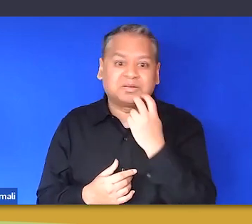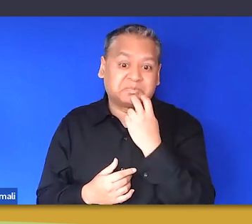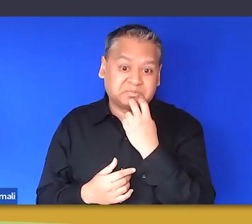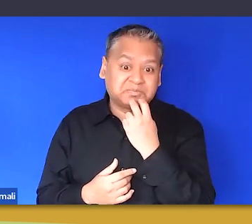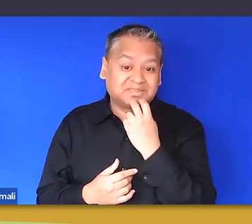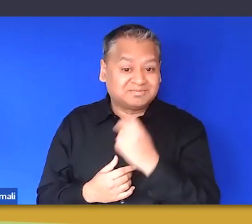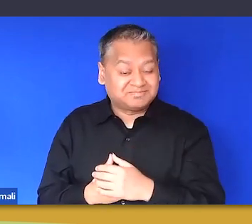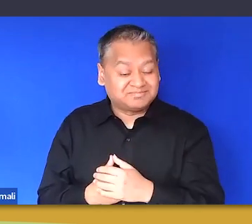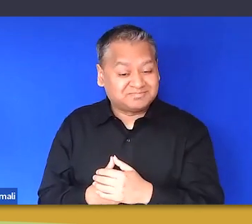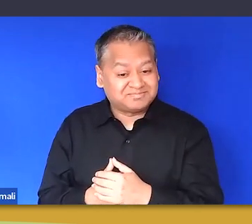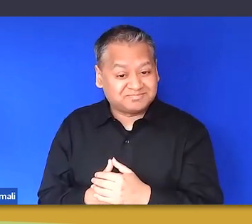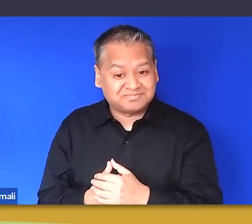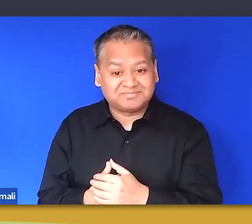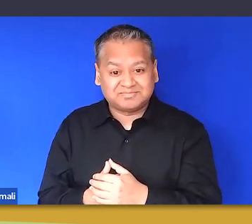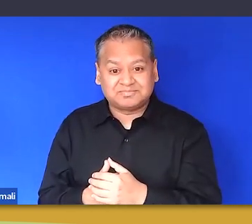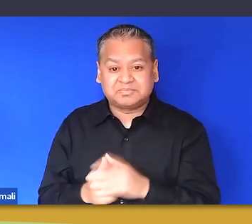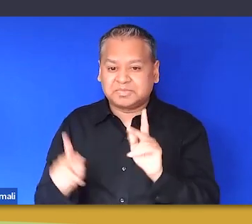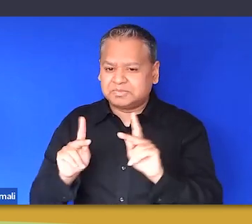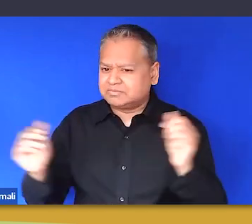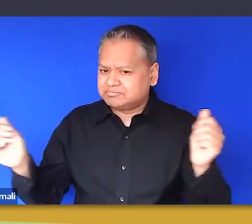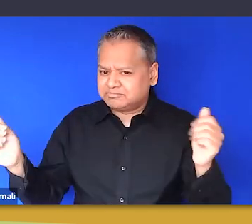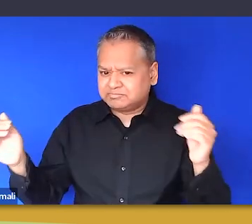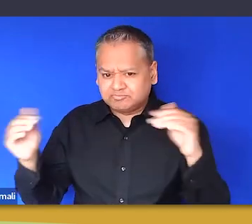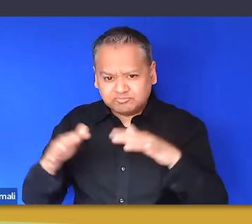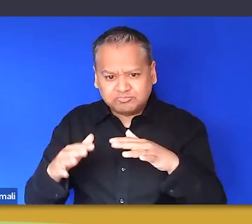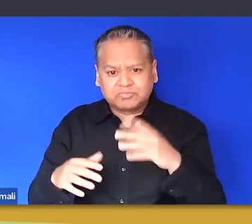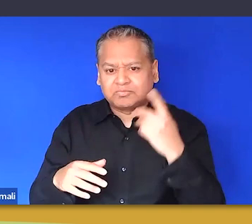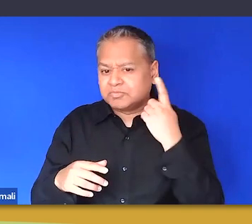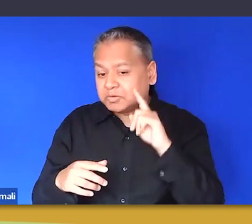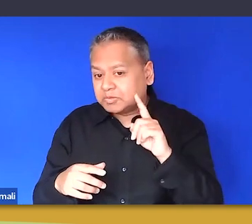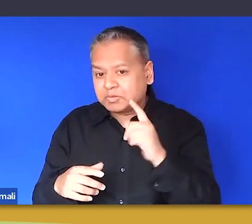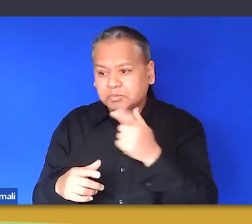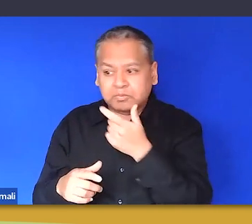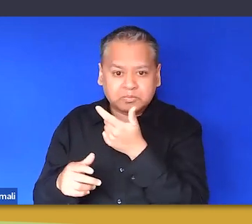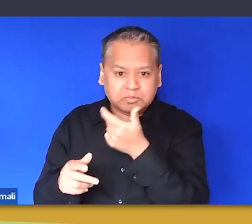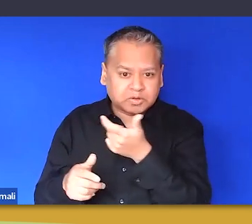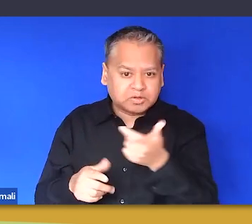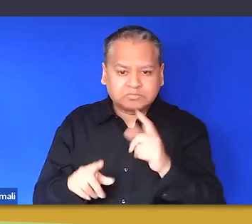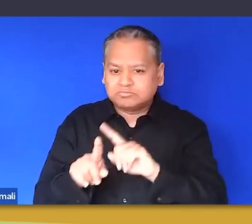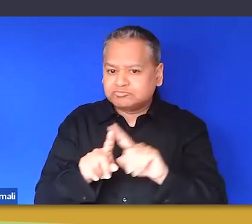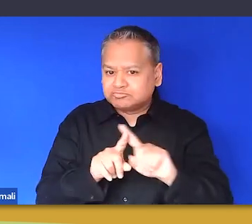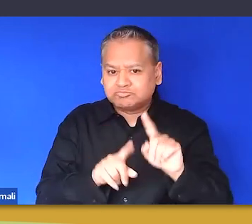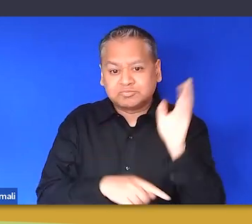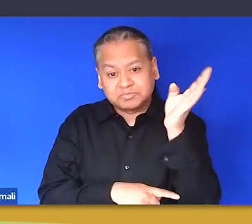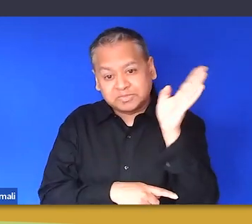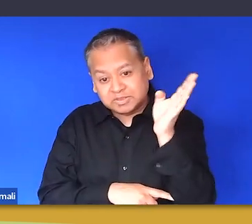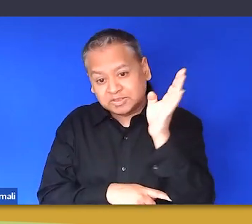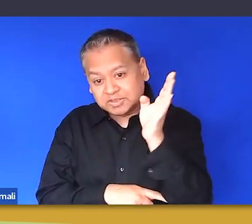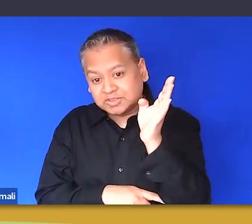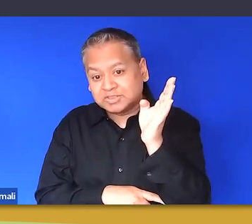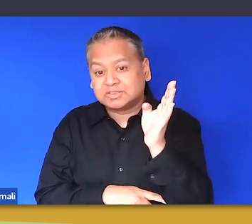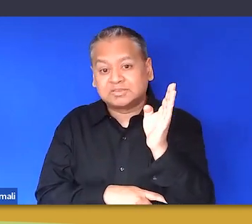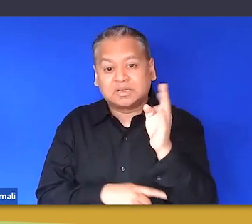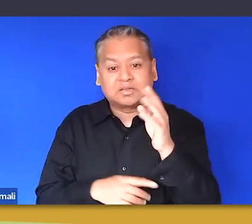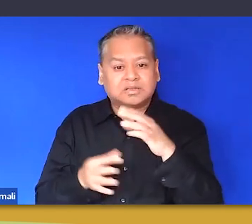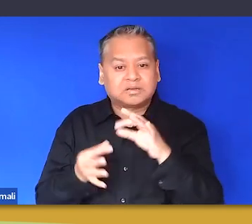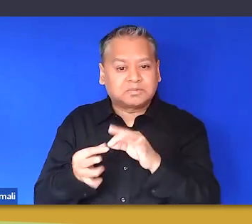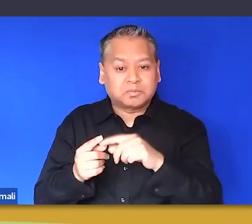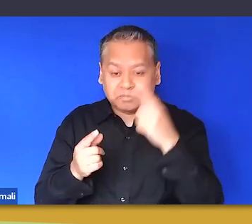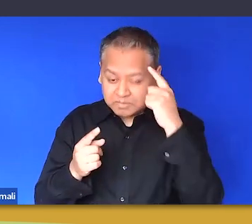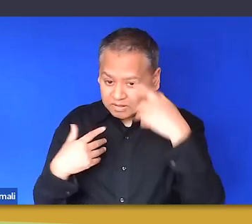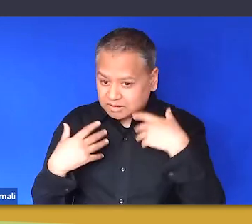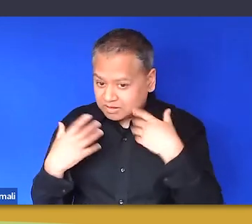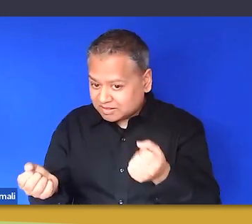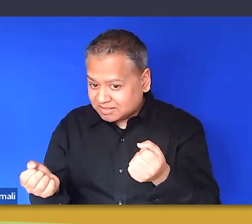guest speakers to talk about a range of issues, including mental health and financial literacy. Thank you for joining